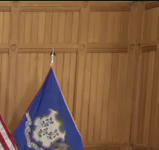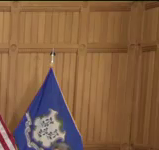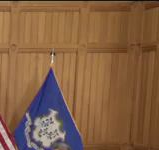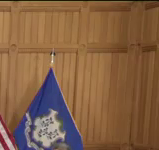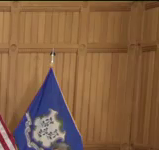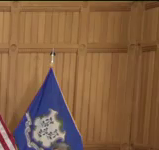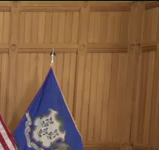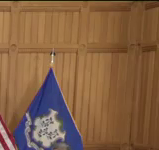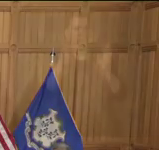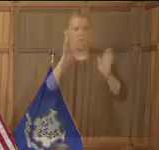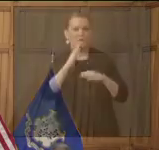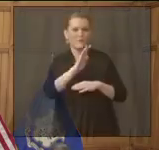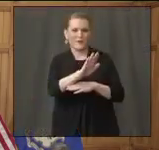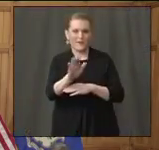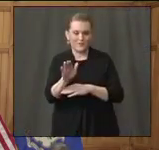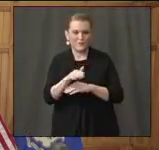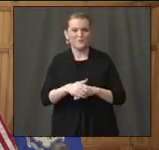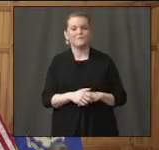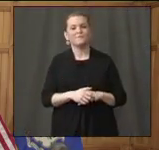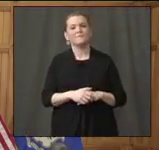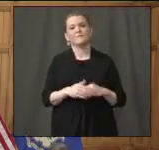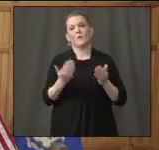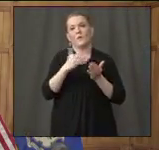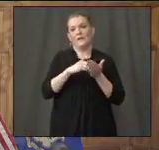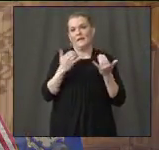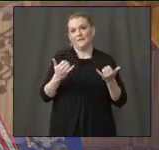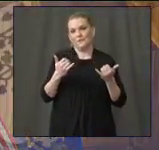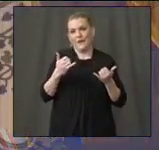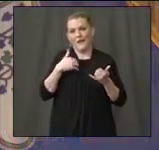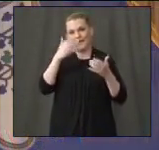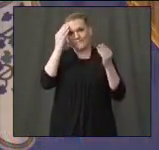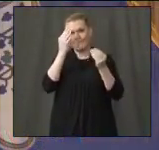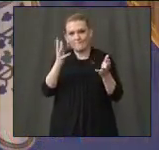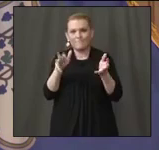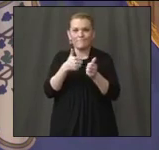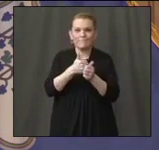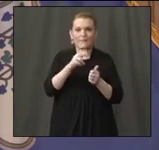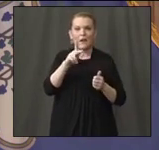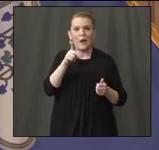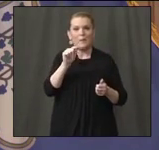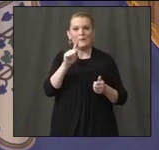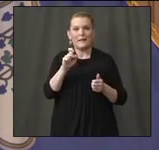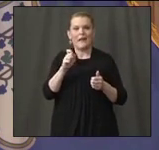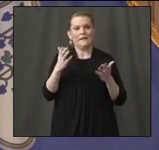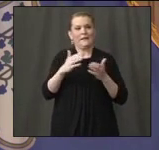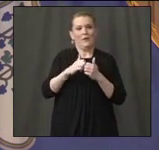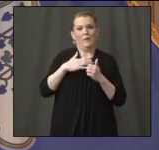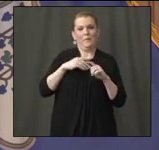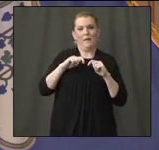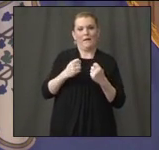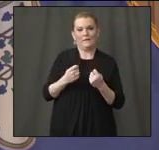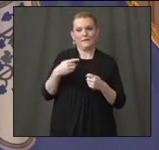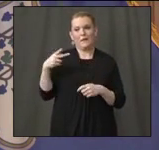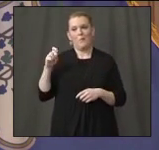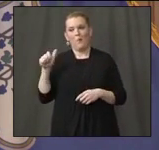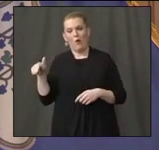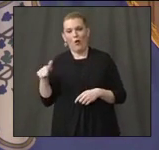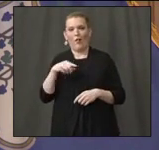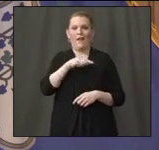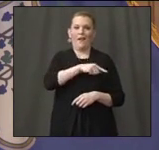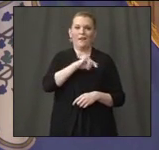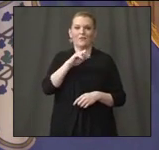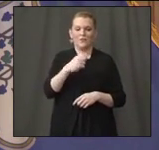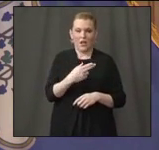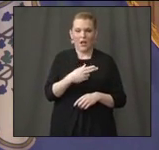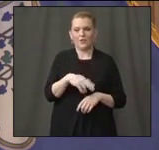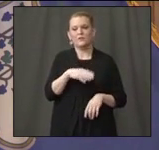All right, good afternoon, everybody. Daily update here with my wingmen, Paul and Josh. And Gwendolyn